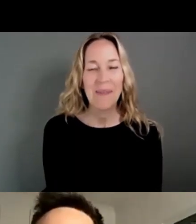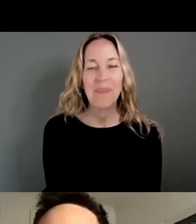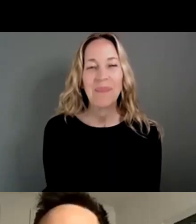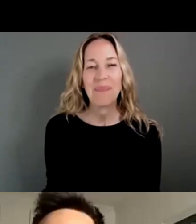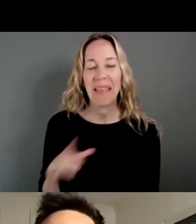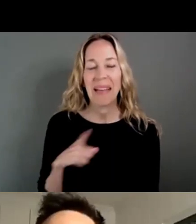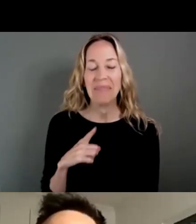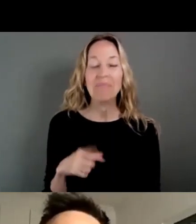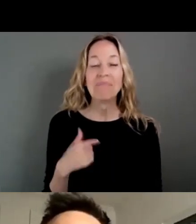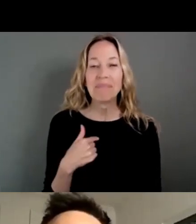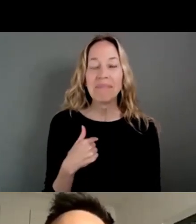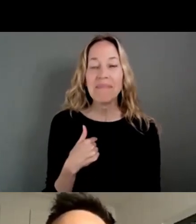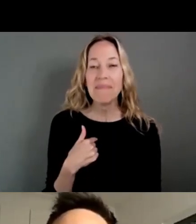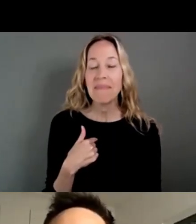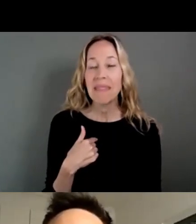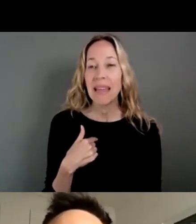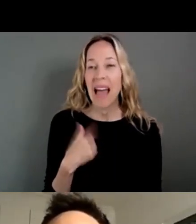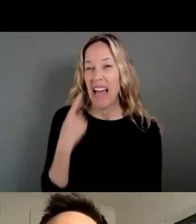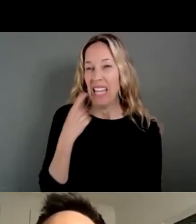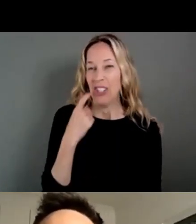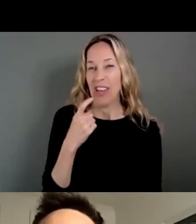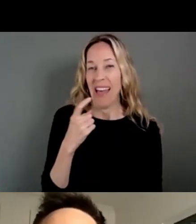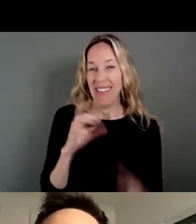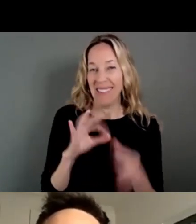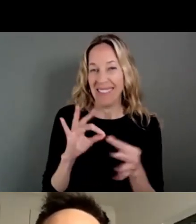I feel like